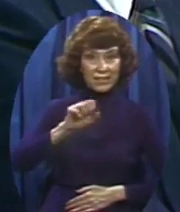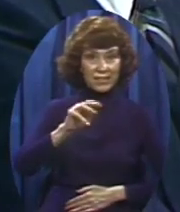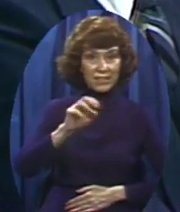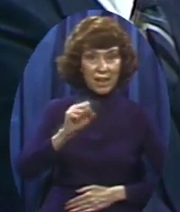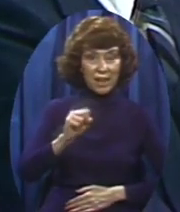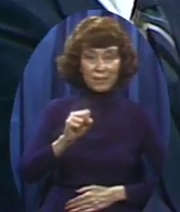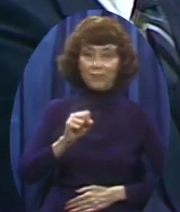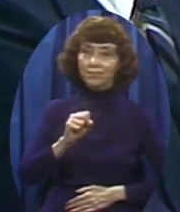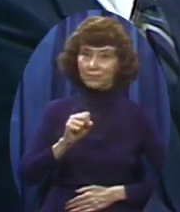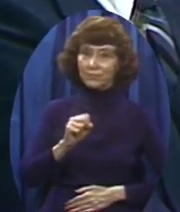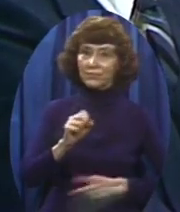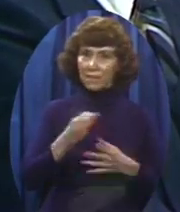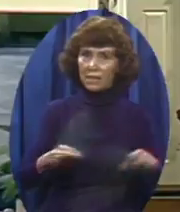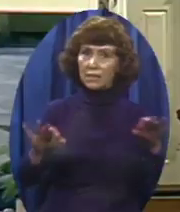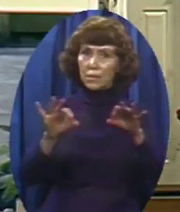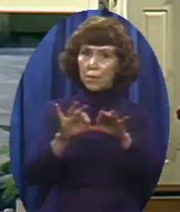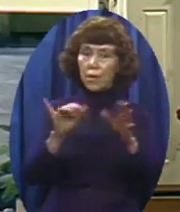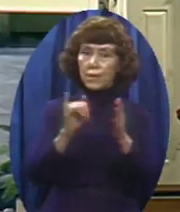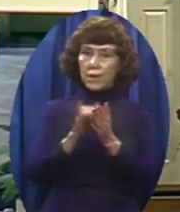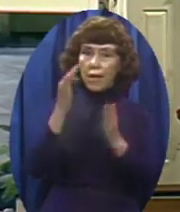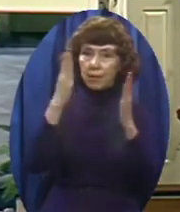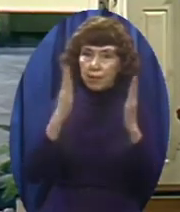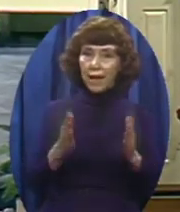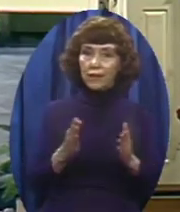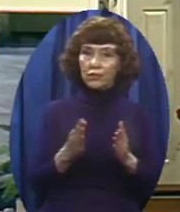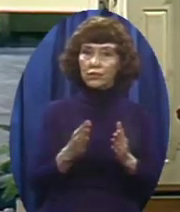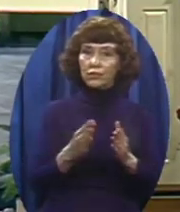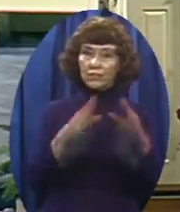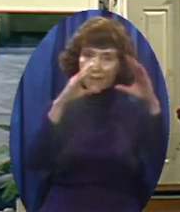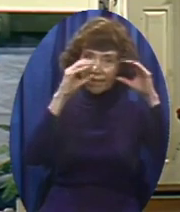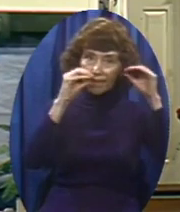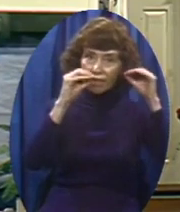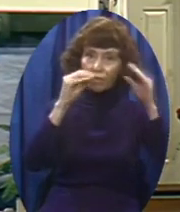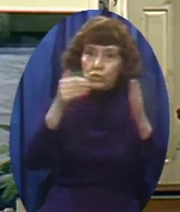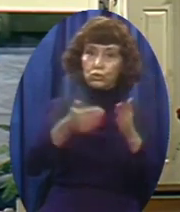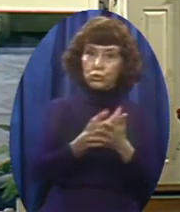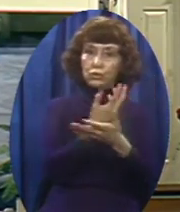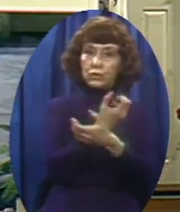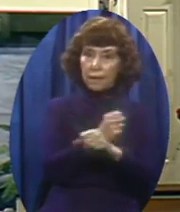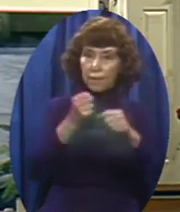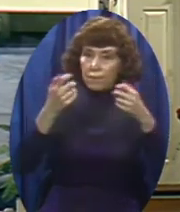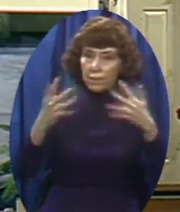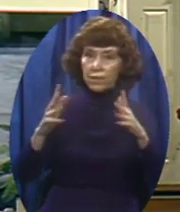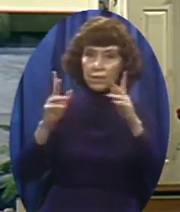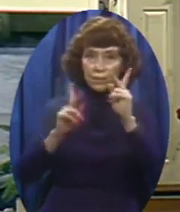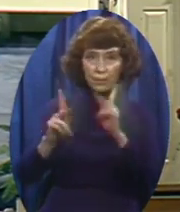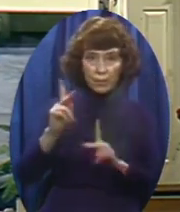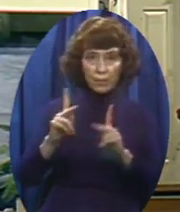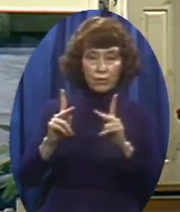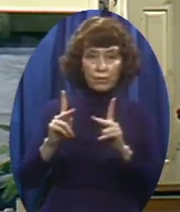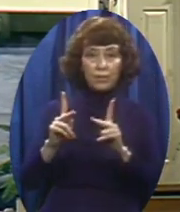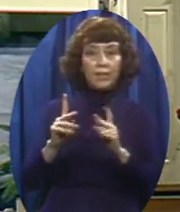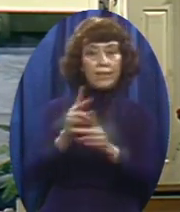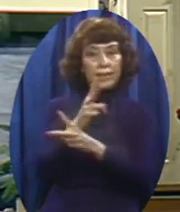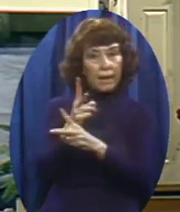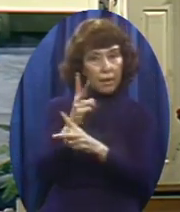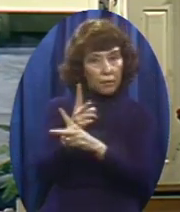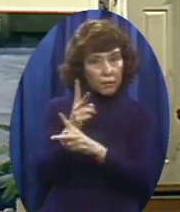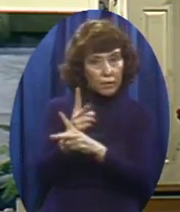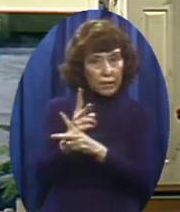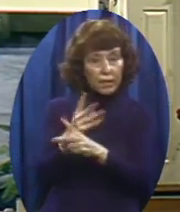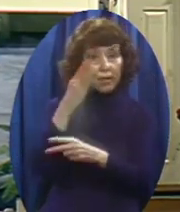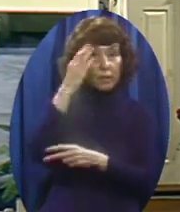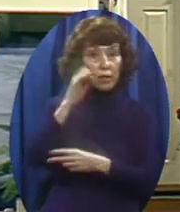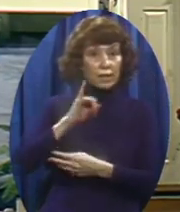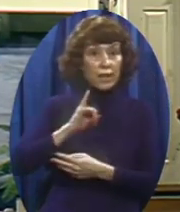it's so important for pastors to instruct new converts carefully. Because new converts are so impressionable